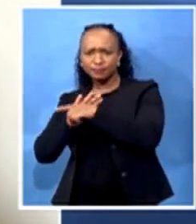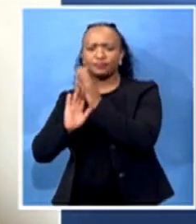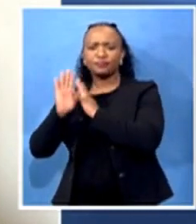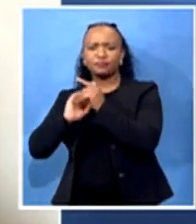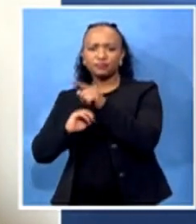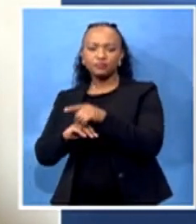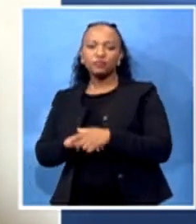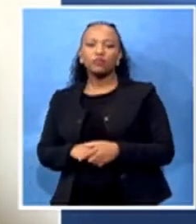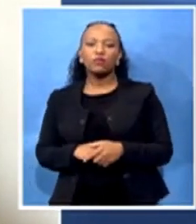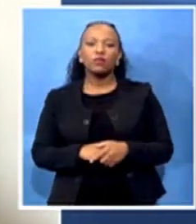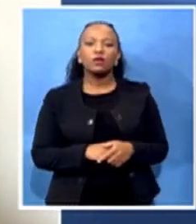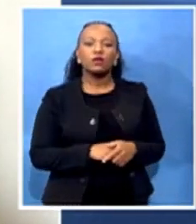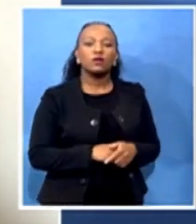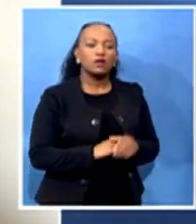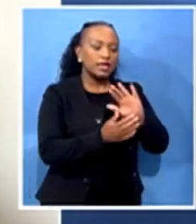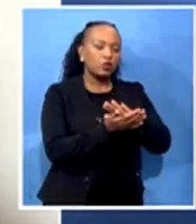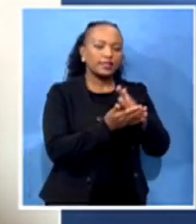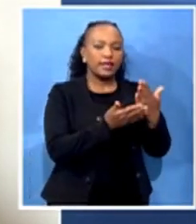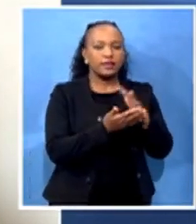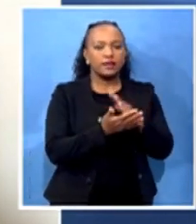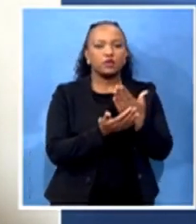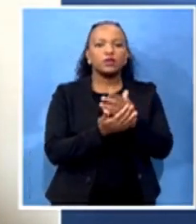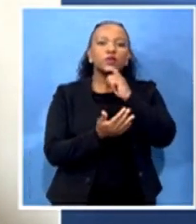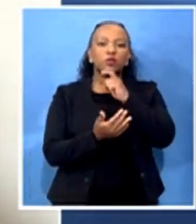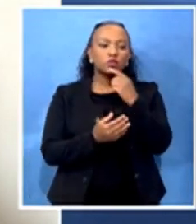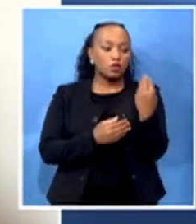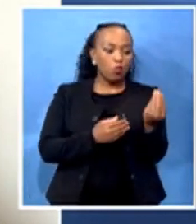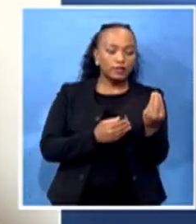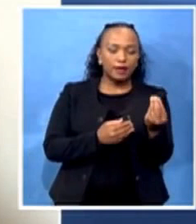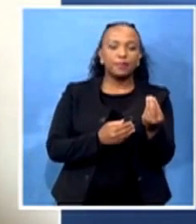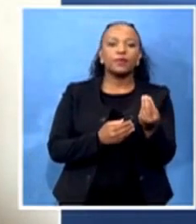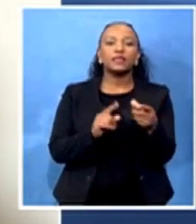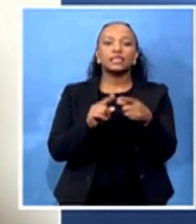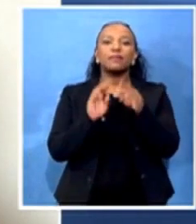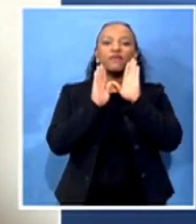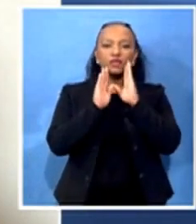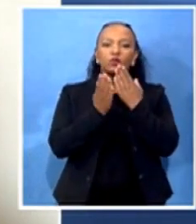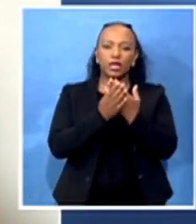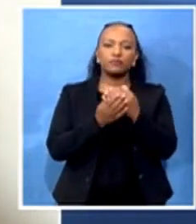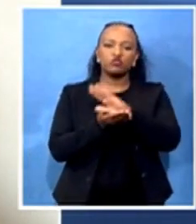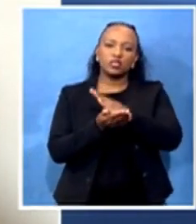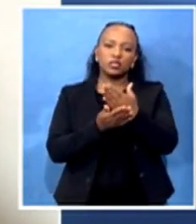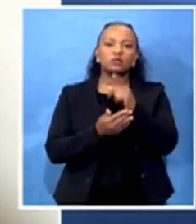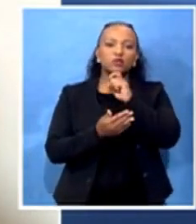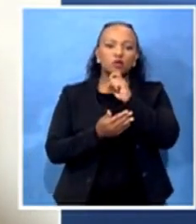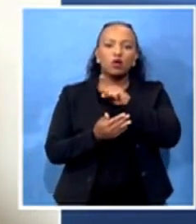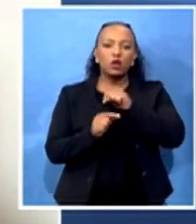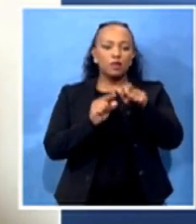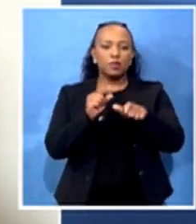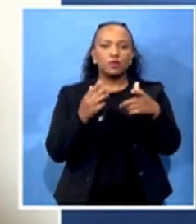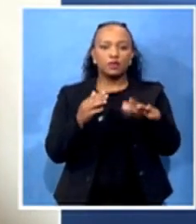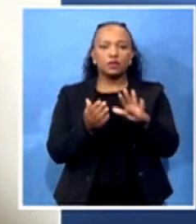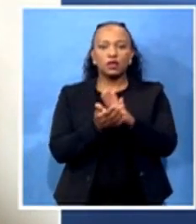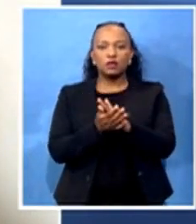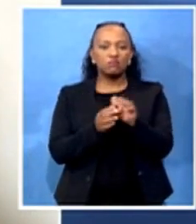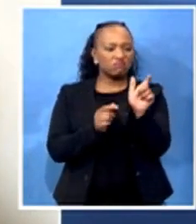use within WhatsApp and also use it within Facebook. People can translate everyday phrases and also translate people's